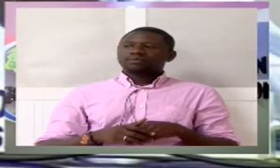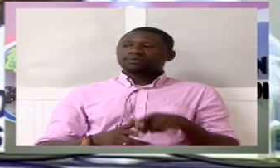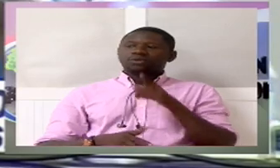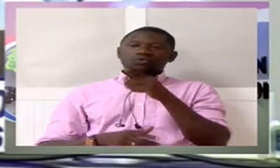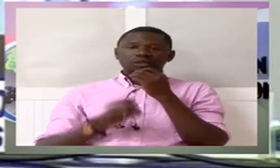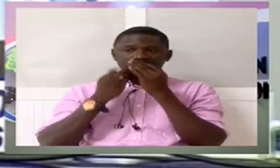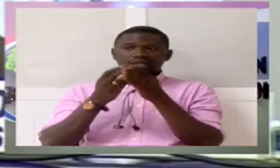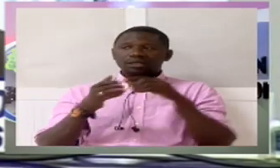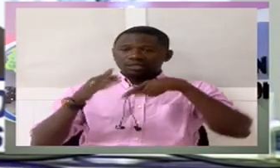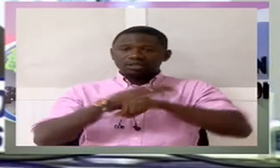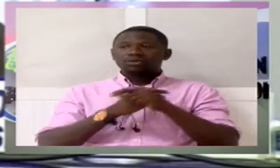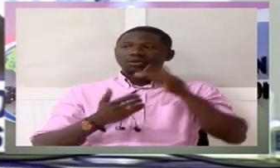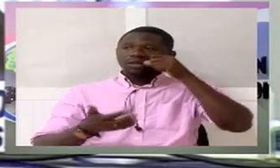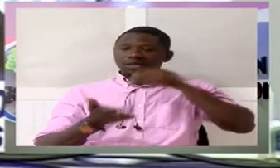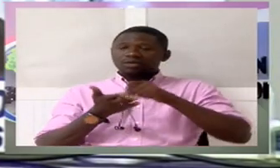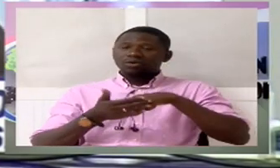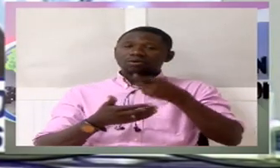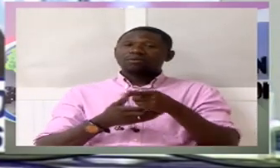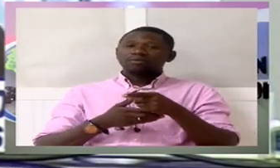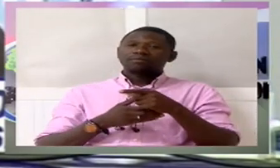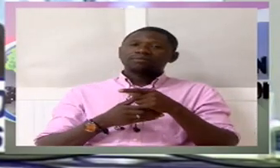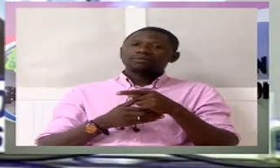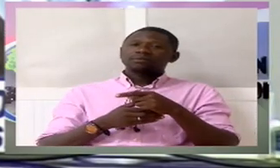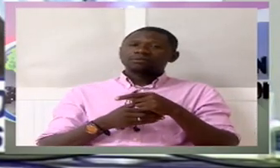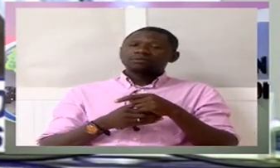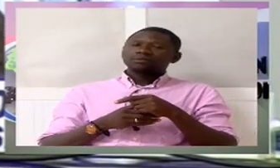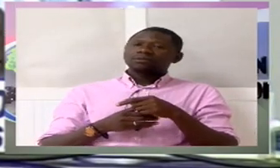You said in your letter of clemency.